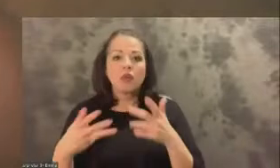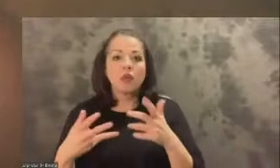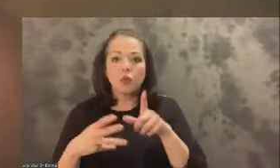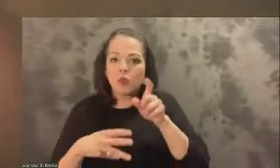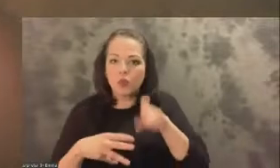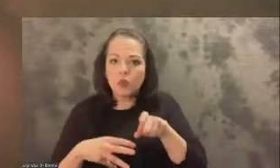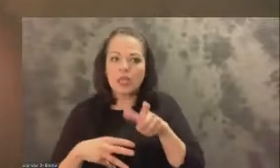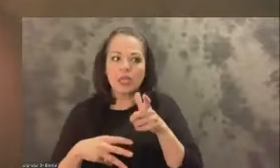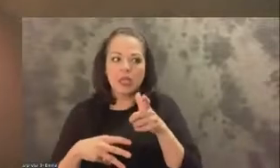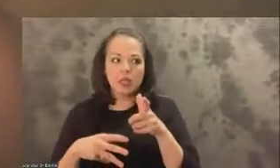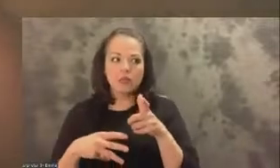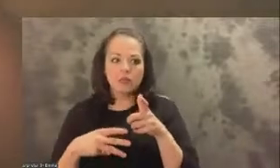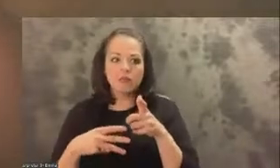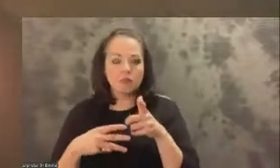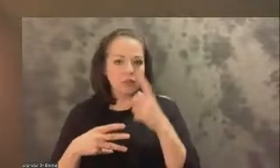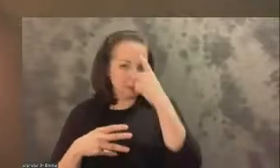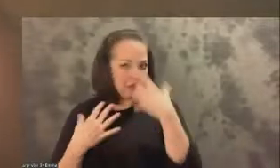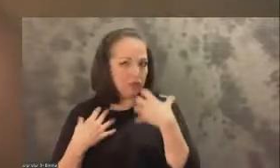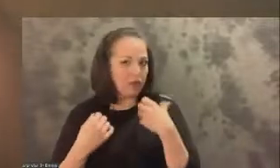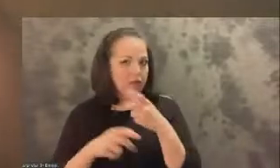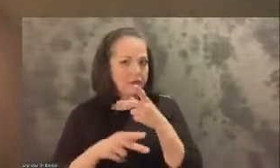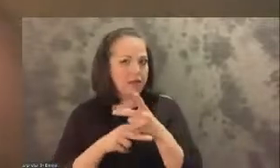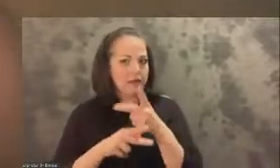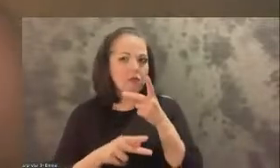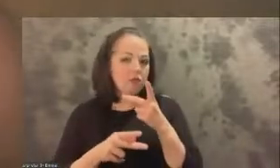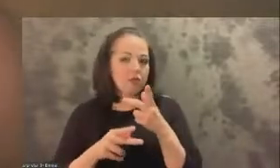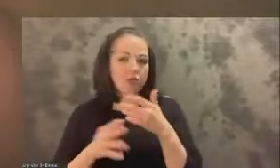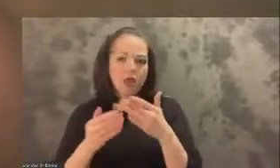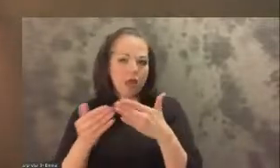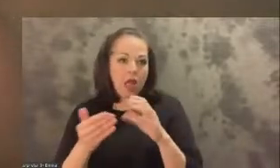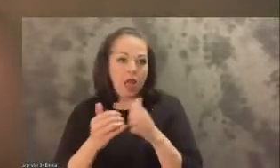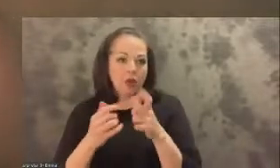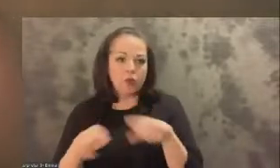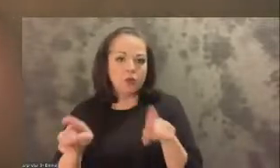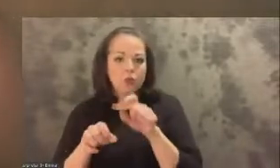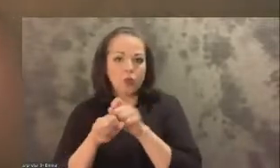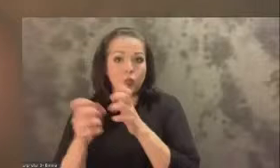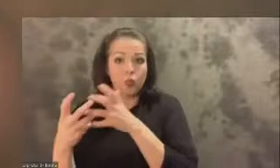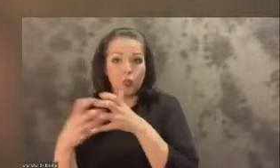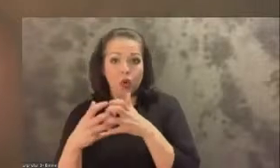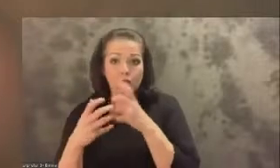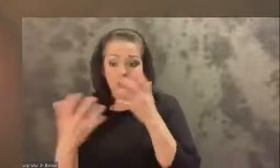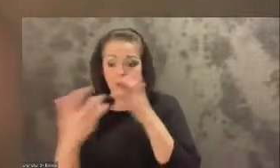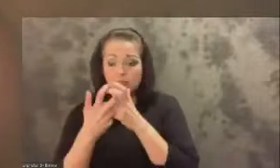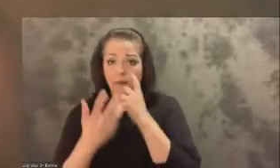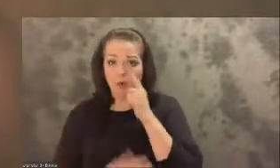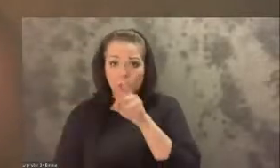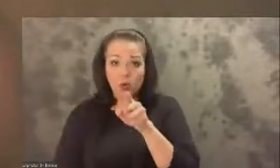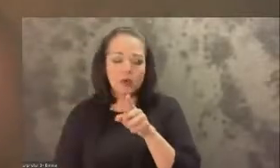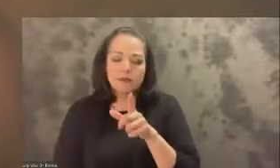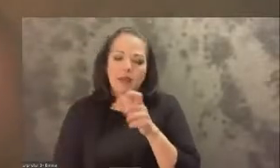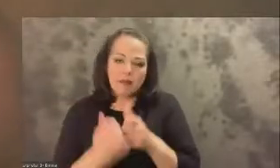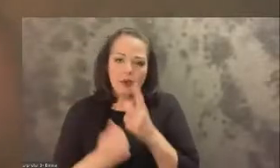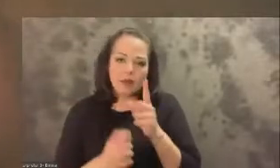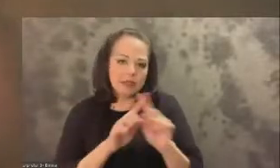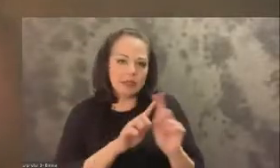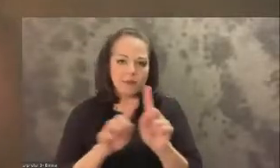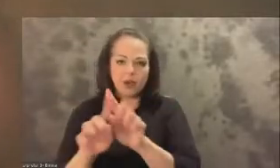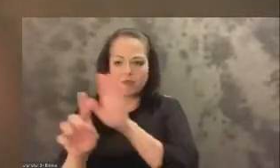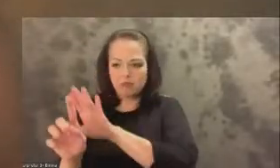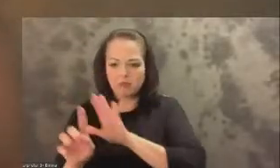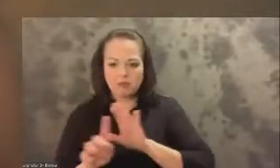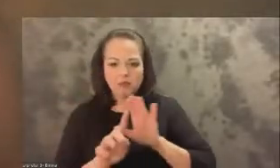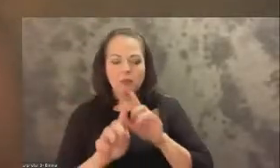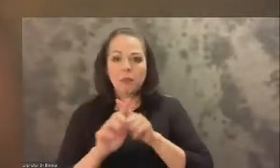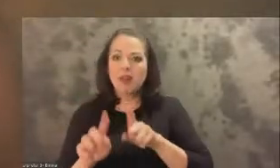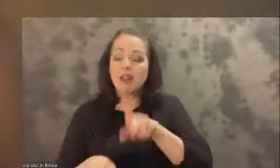get mental health care, however it is that works for you, because everybody is going to be different in that respect, but it definitely